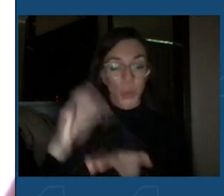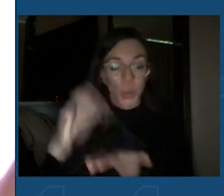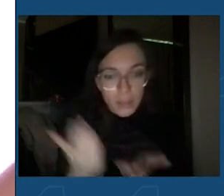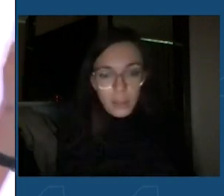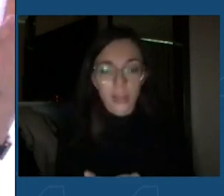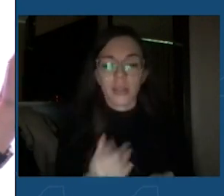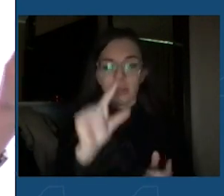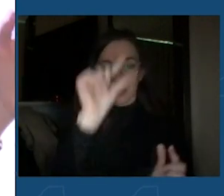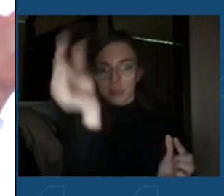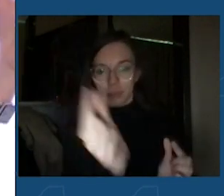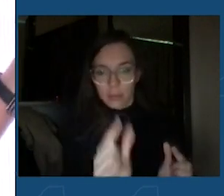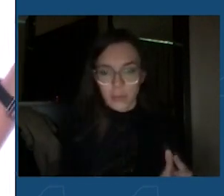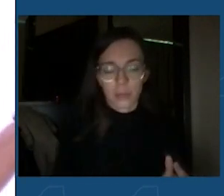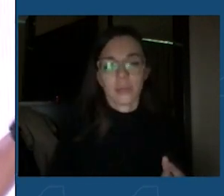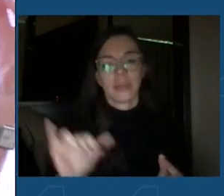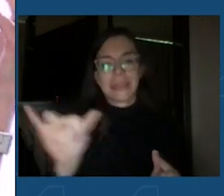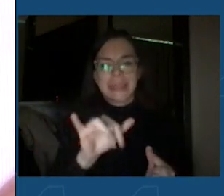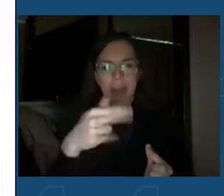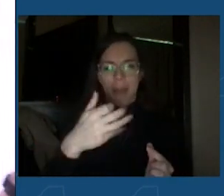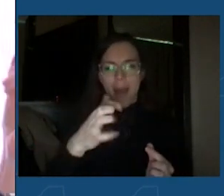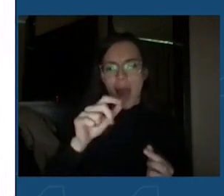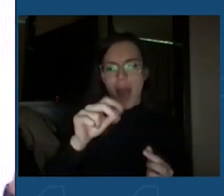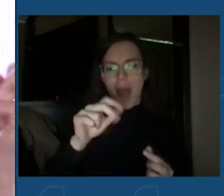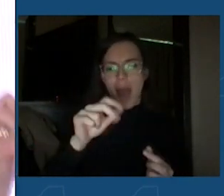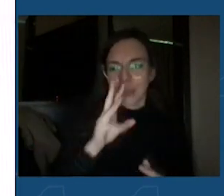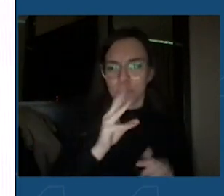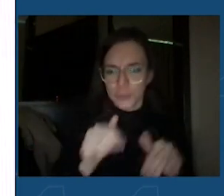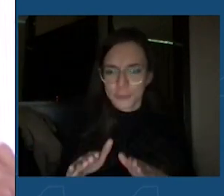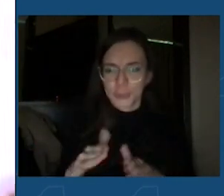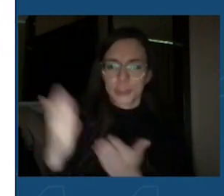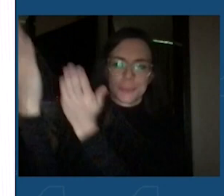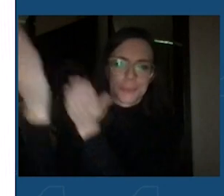followed in the 1600s, bringing down products made by